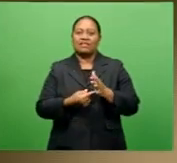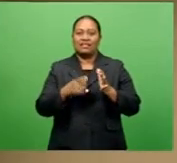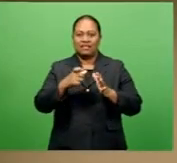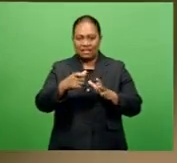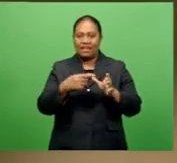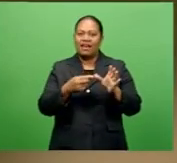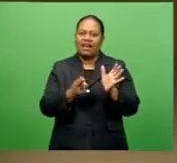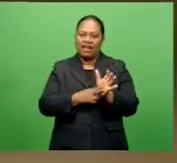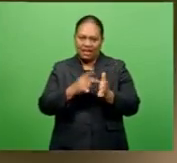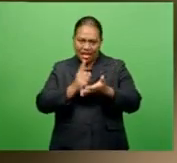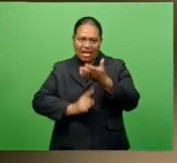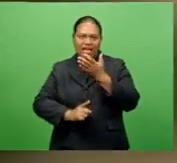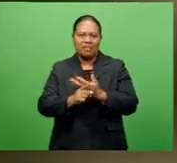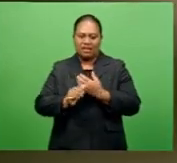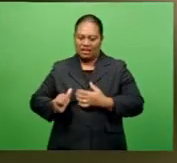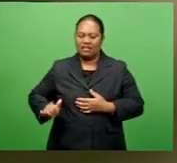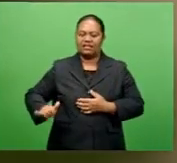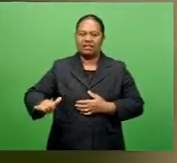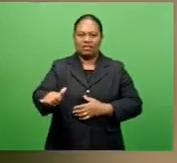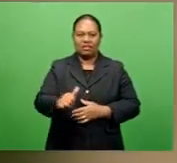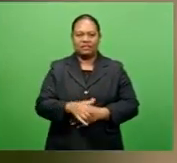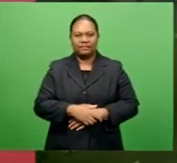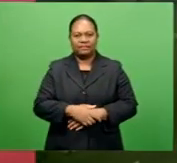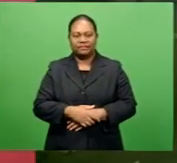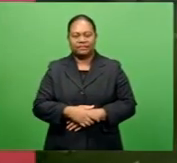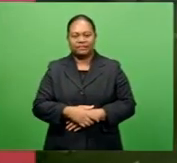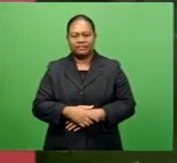made landfall in the Asawa group.